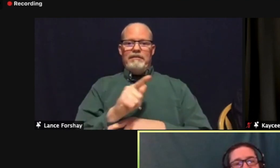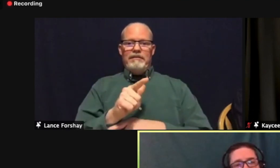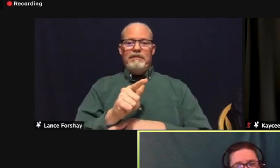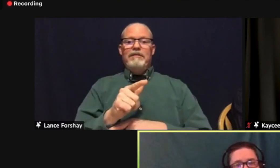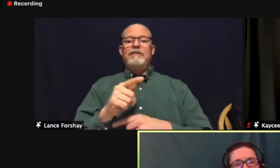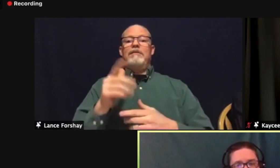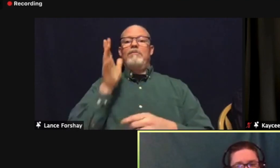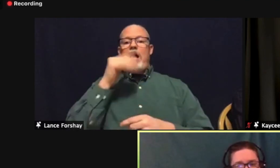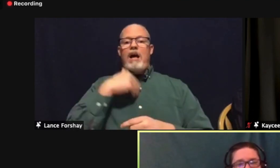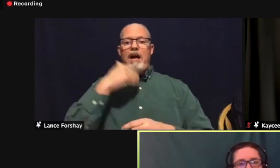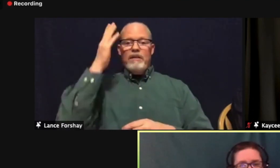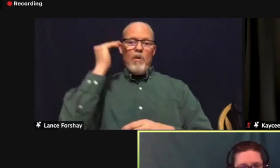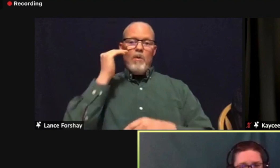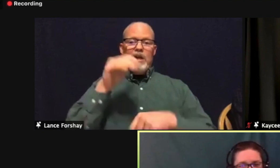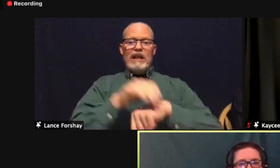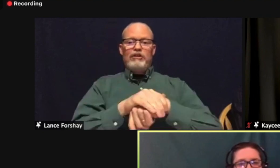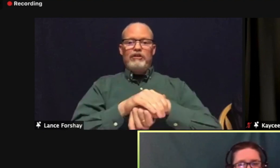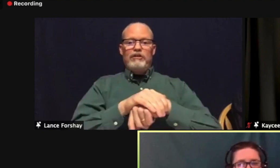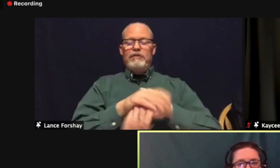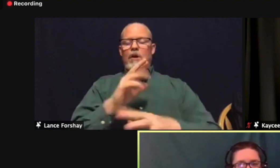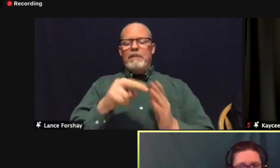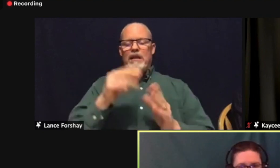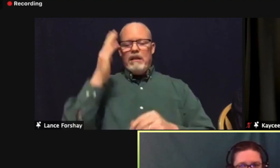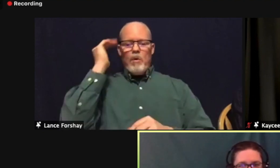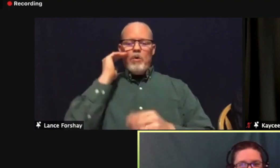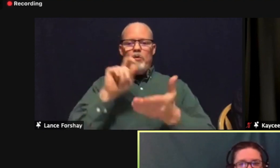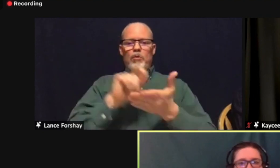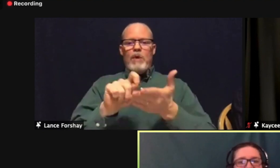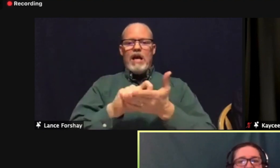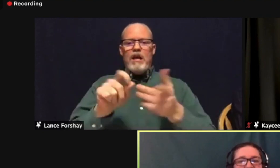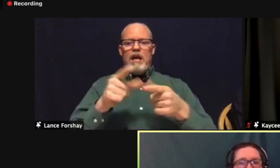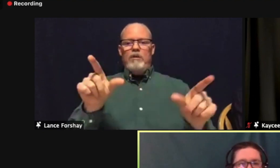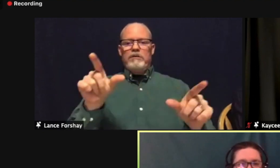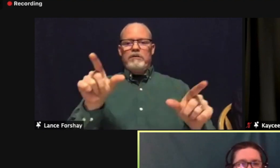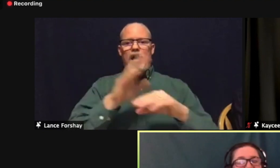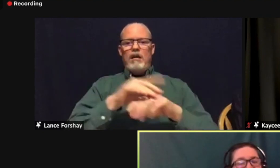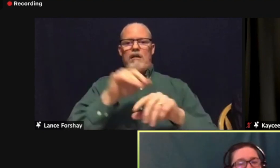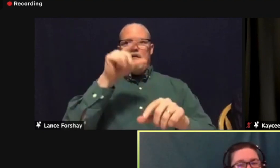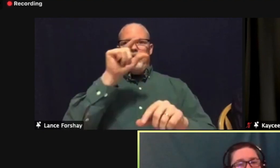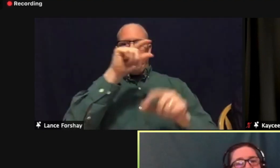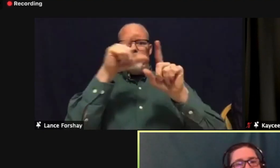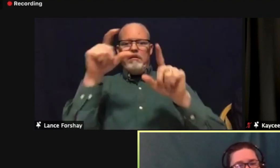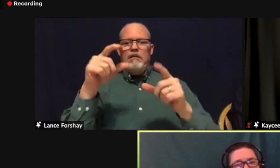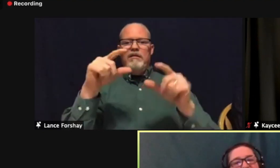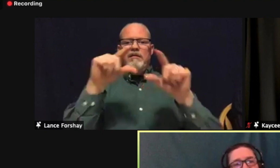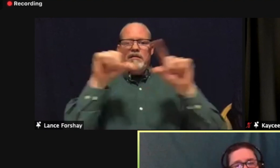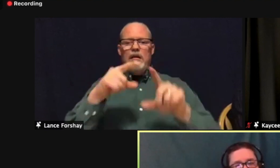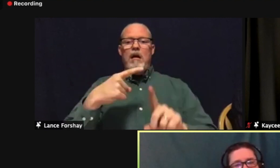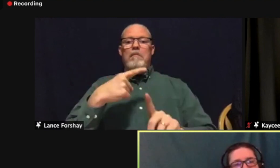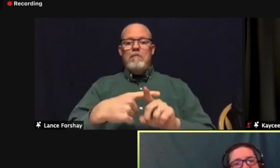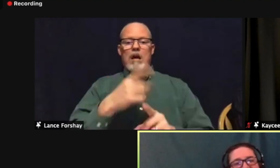languages. And there is also written Korean slides that you will see. So it's written